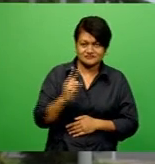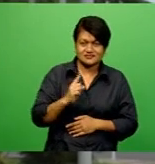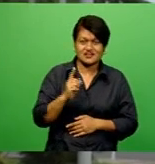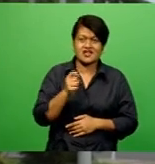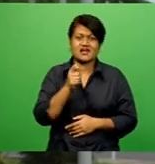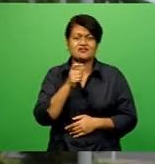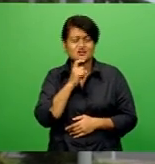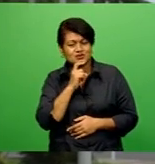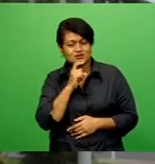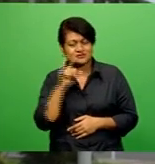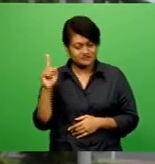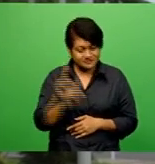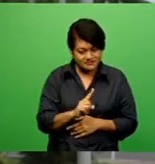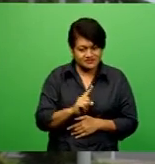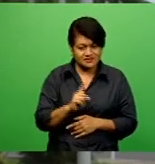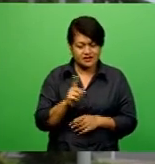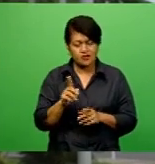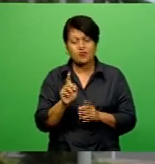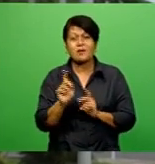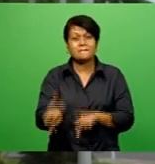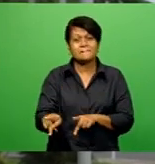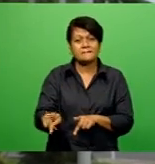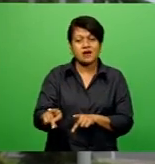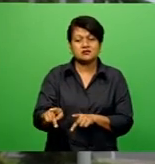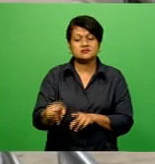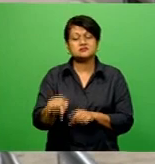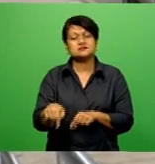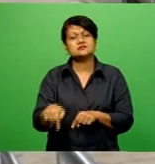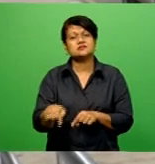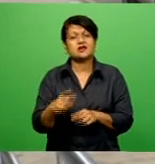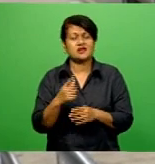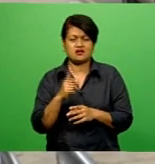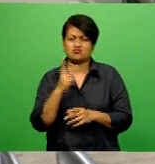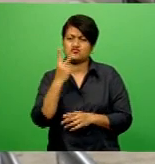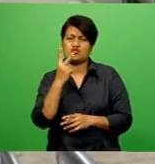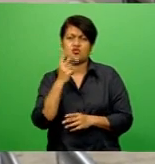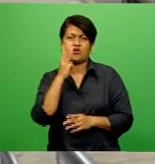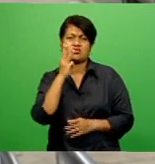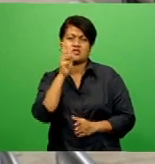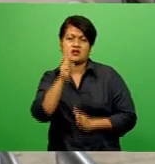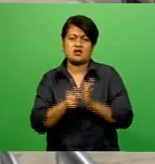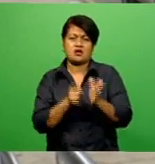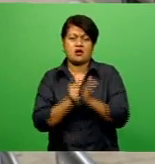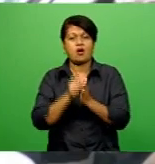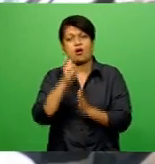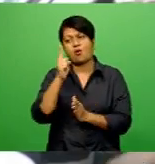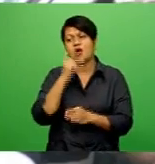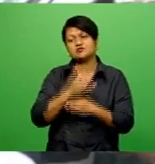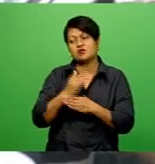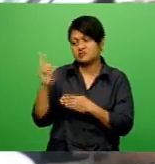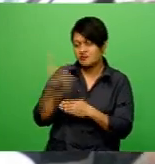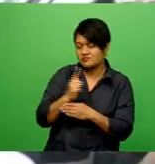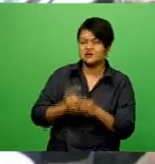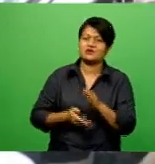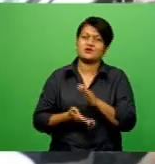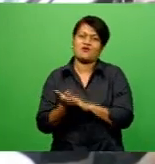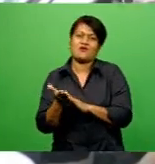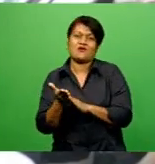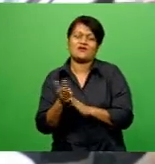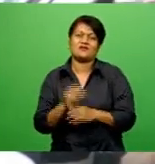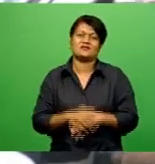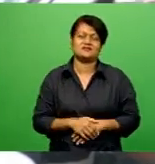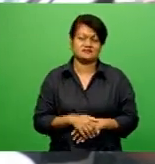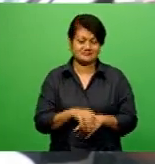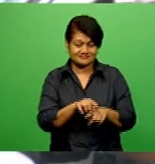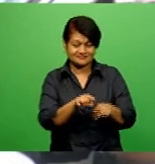daytime, we park it, I stand almost 2 or 3 hours. Then when job comes, then we'll take it away. This is the scenario for